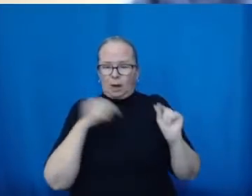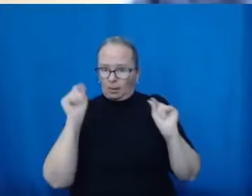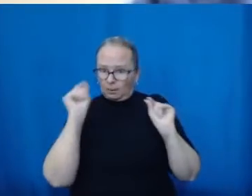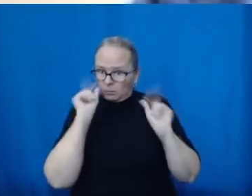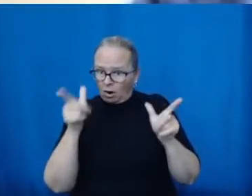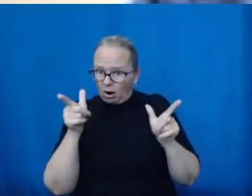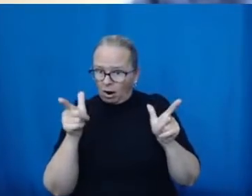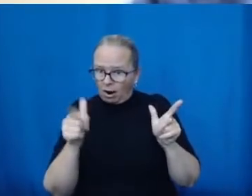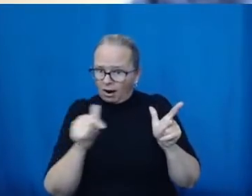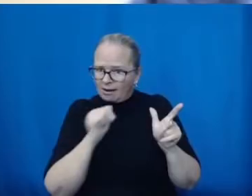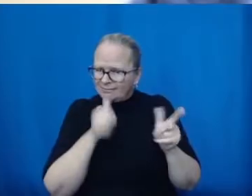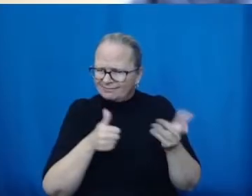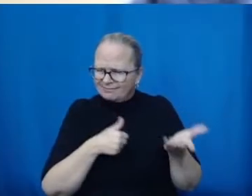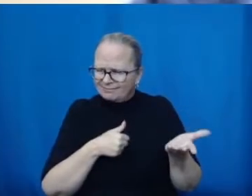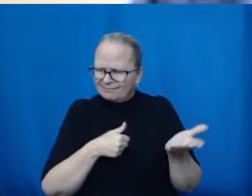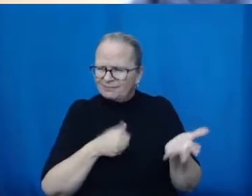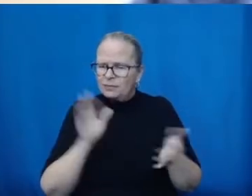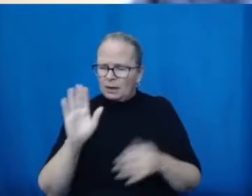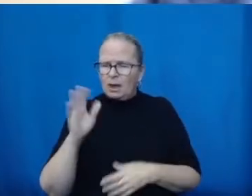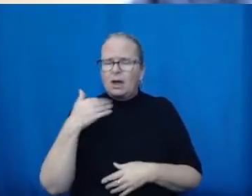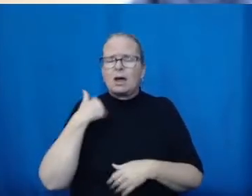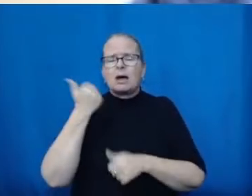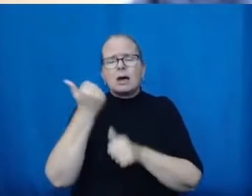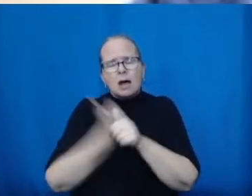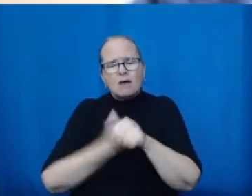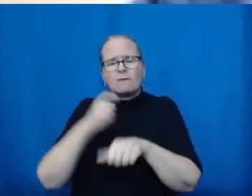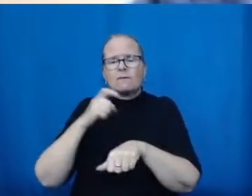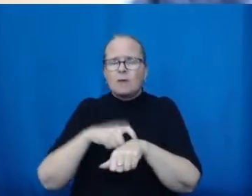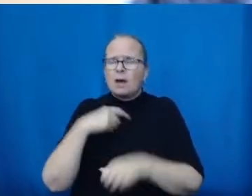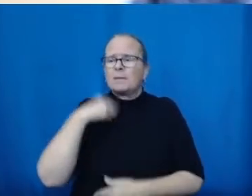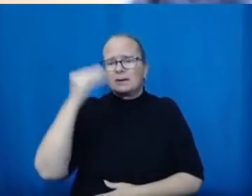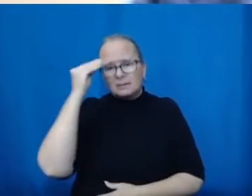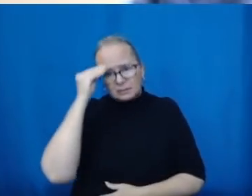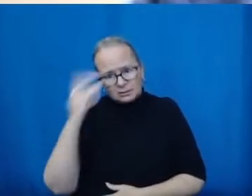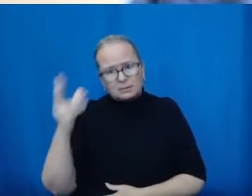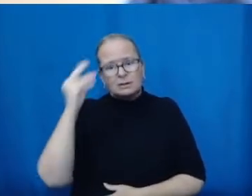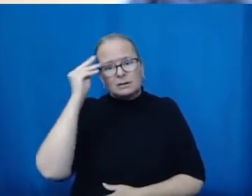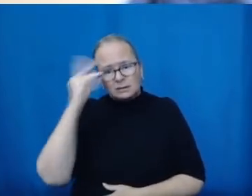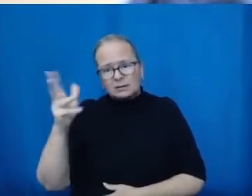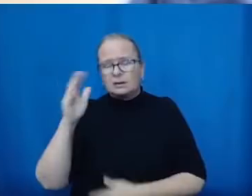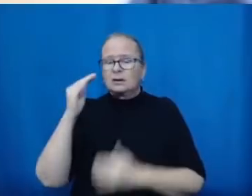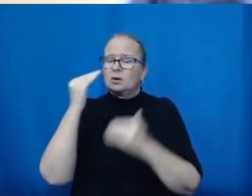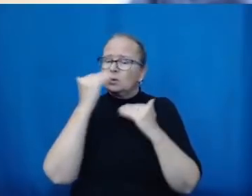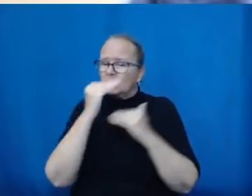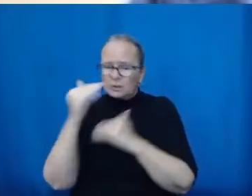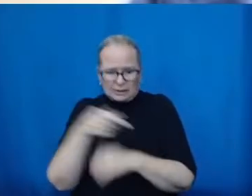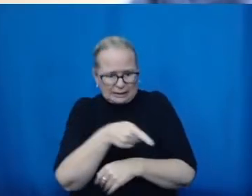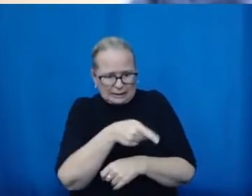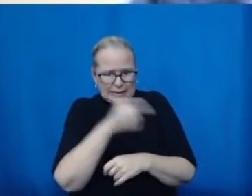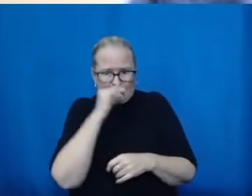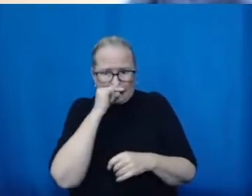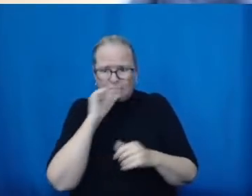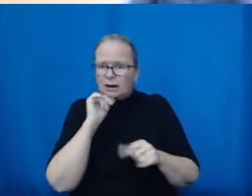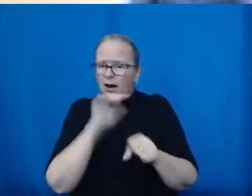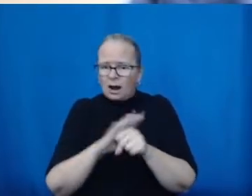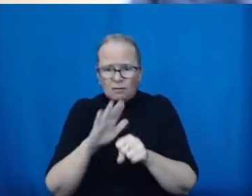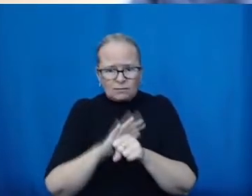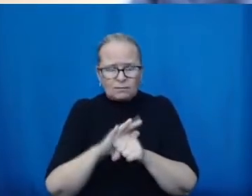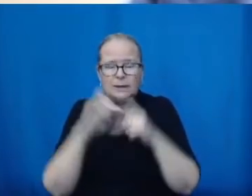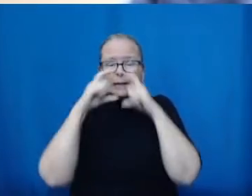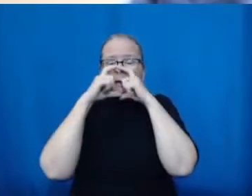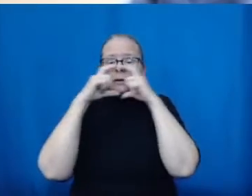have a mask mandate for the K to 3 ages. We still don't have AHS